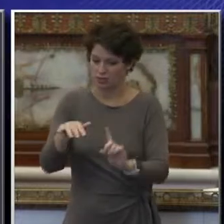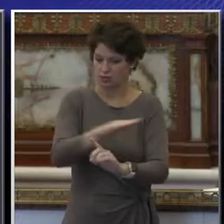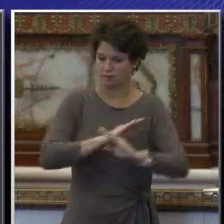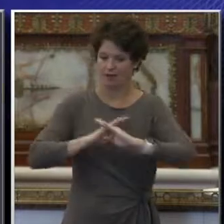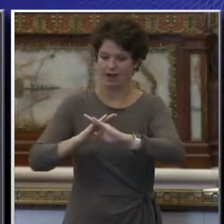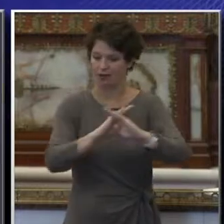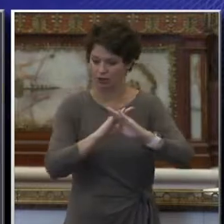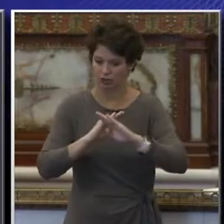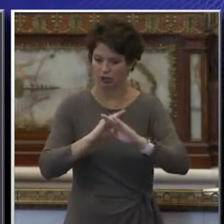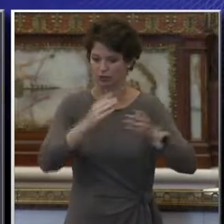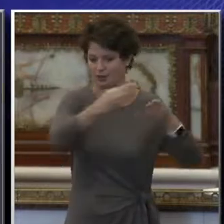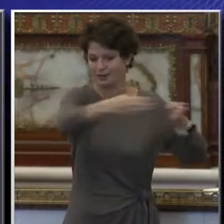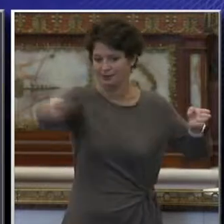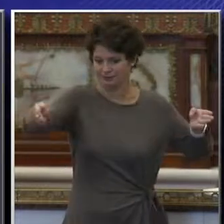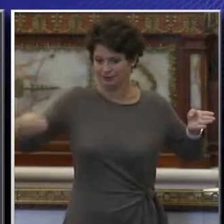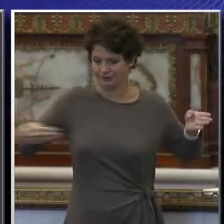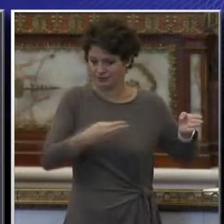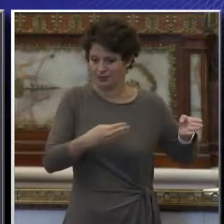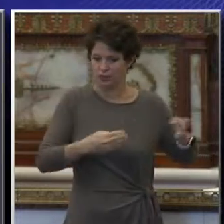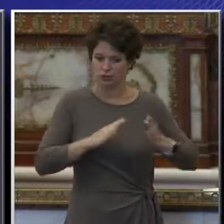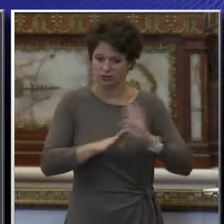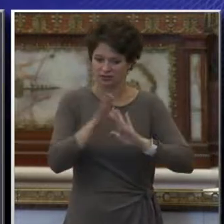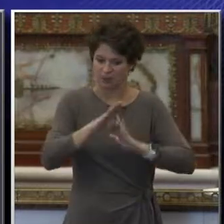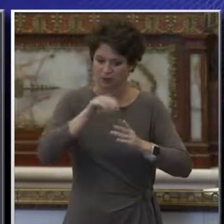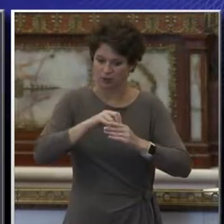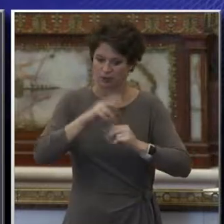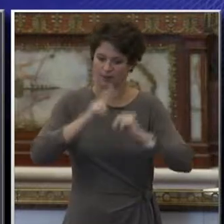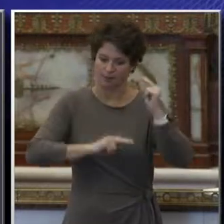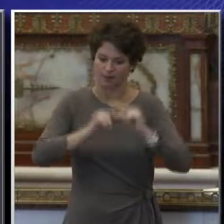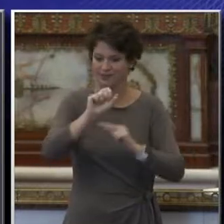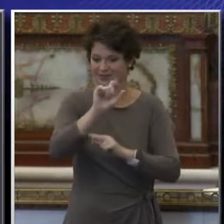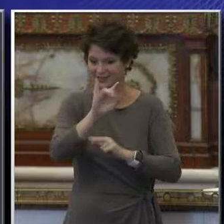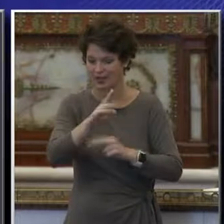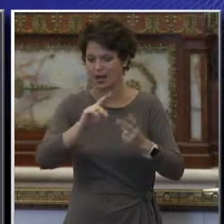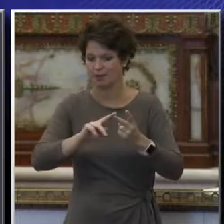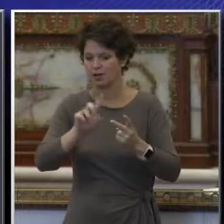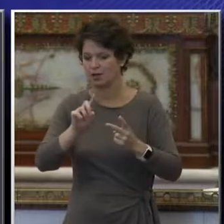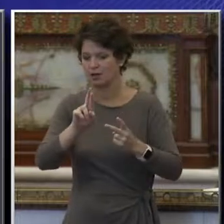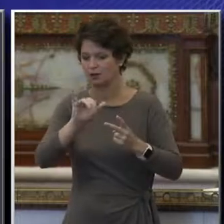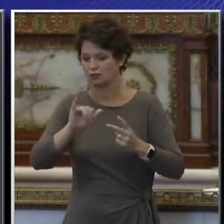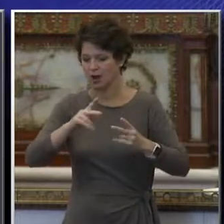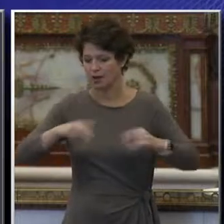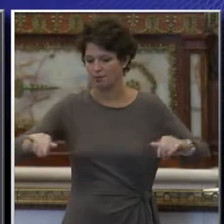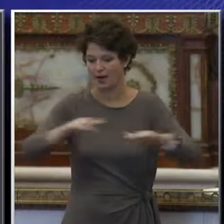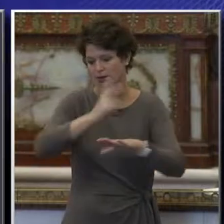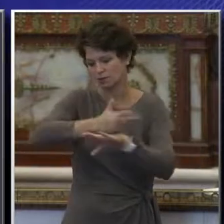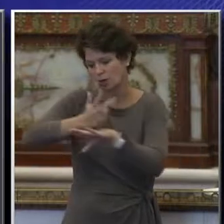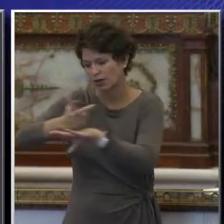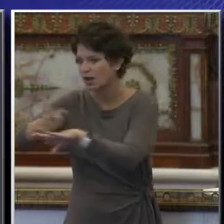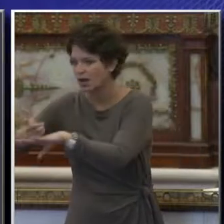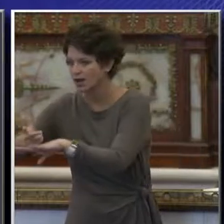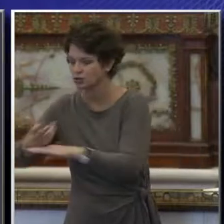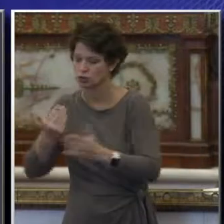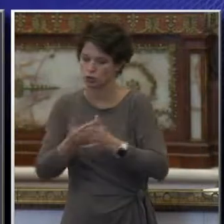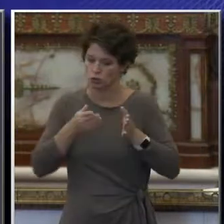for everything that we're proposing to develop, including building slabs, drive aisles, and parking lots, new roadways and